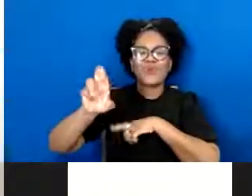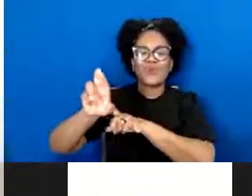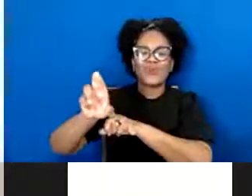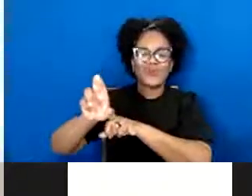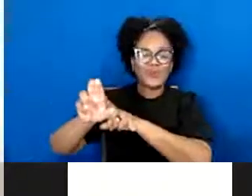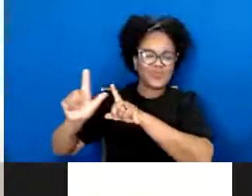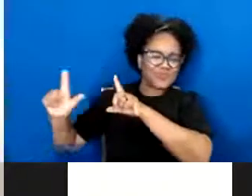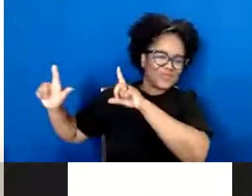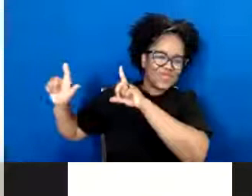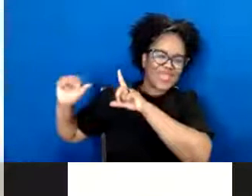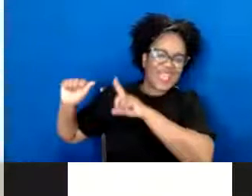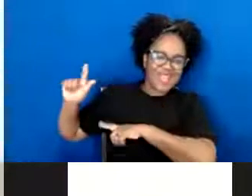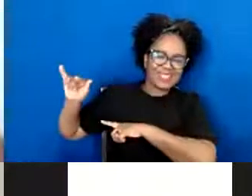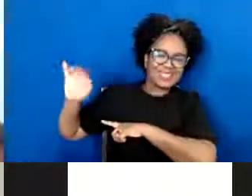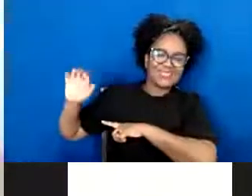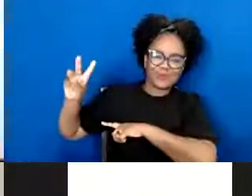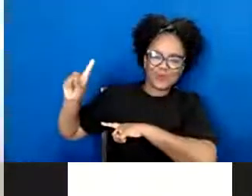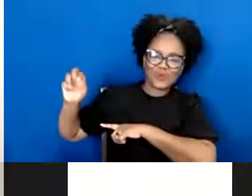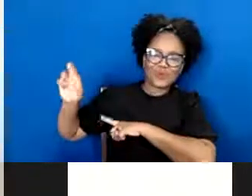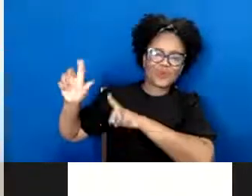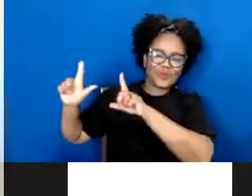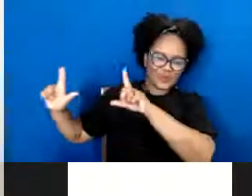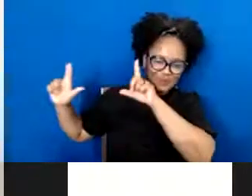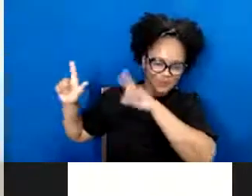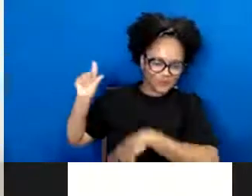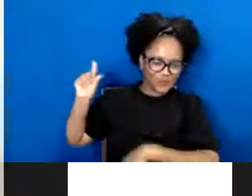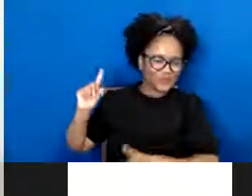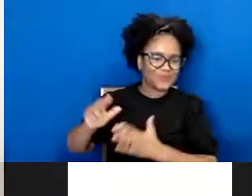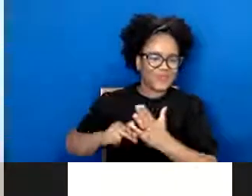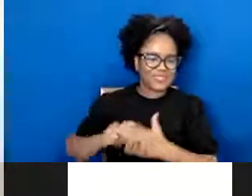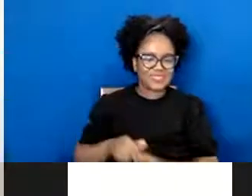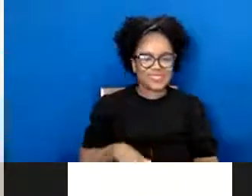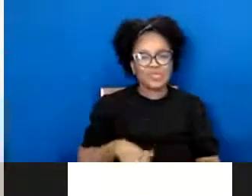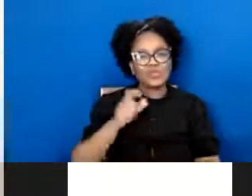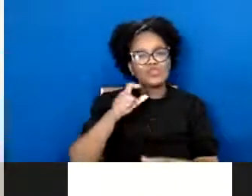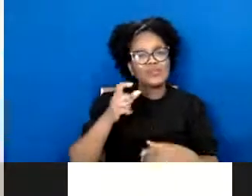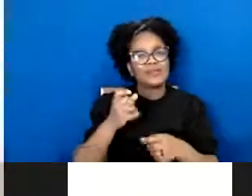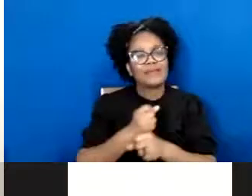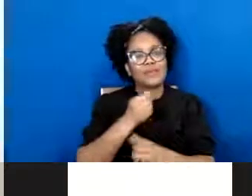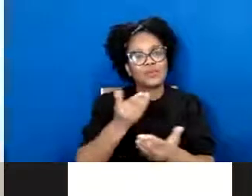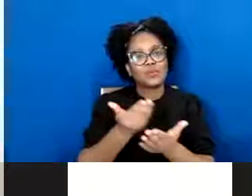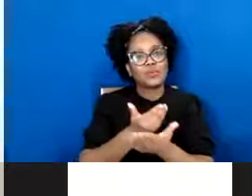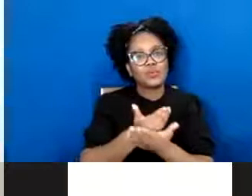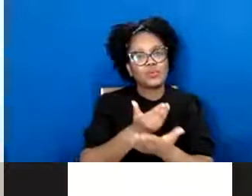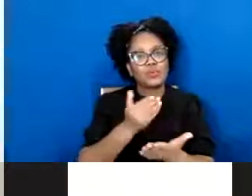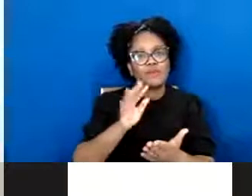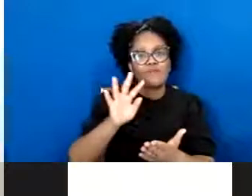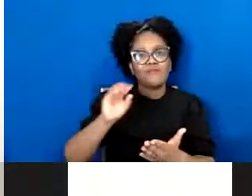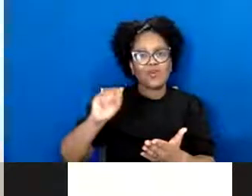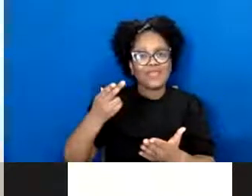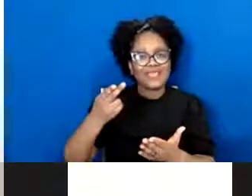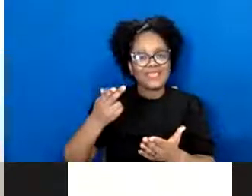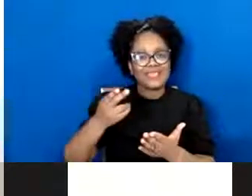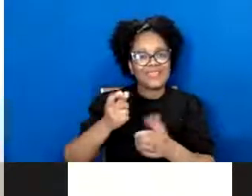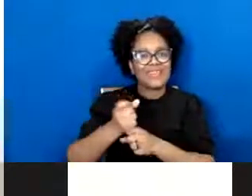That's Alice Walker. That's Alice Walker. You should get the new 40th anniversary of A Color Purple, because she let me write the foreword to